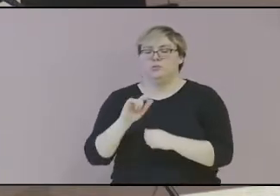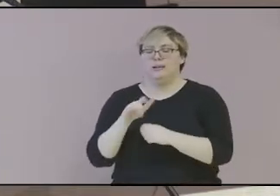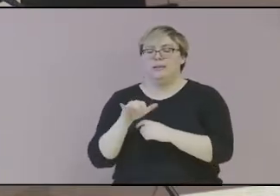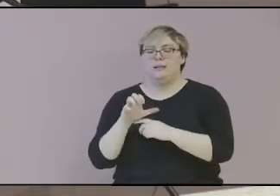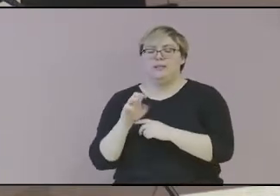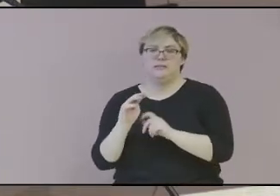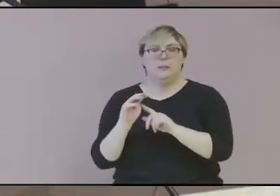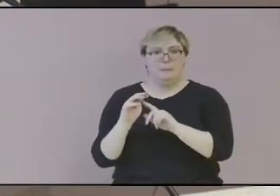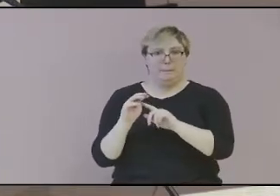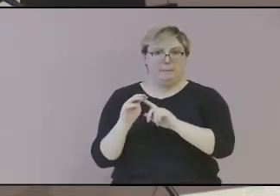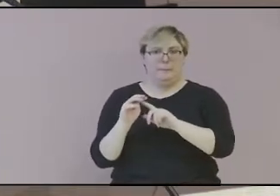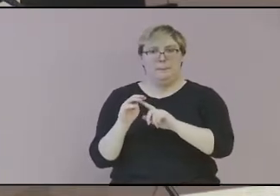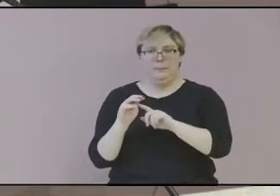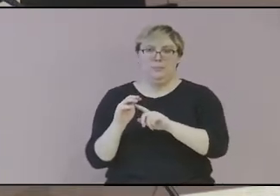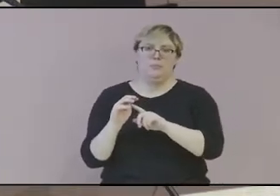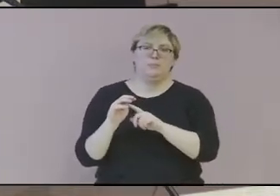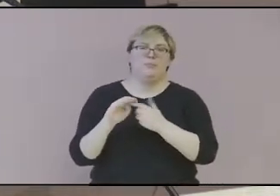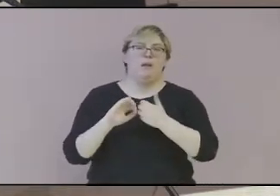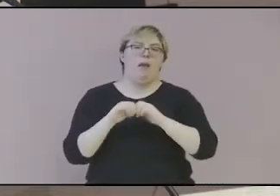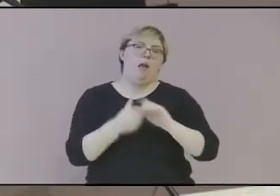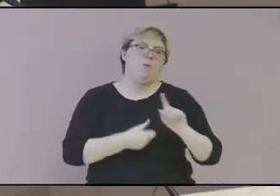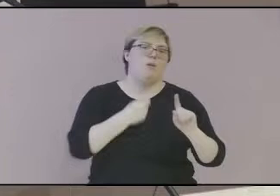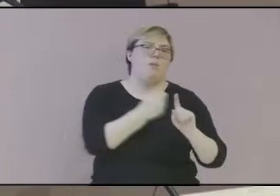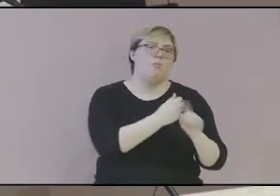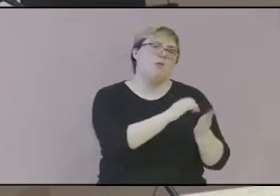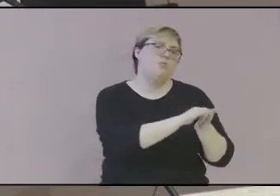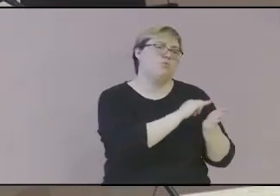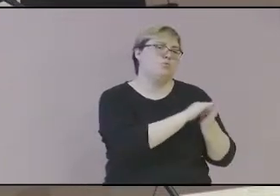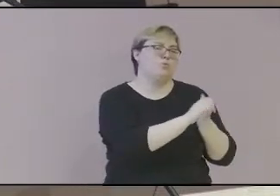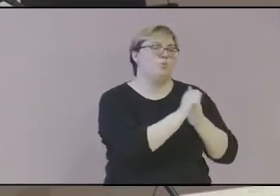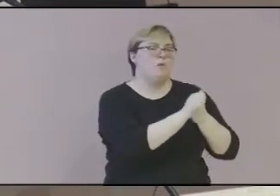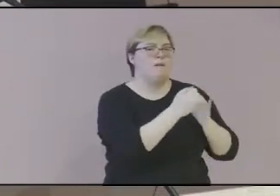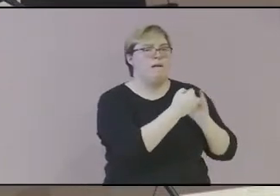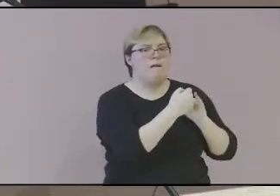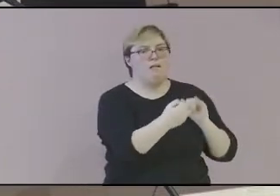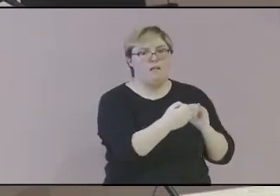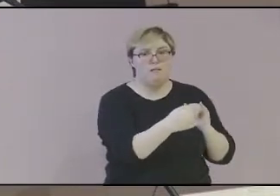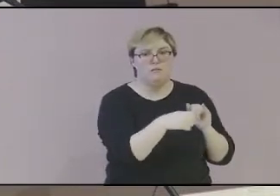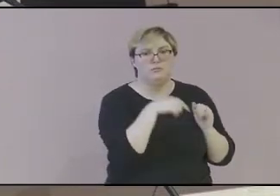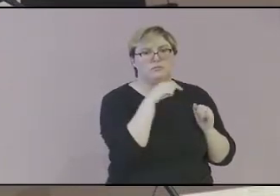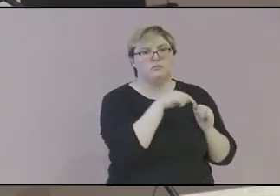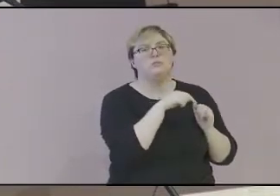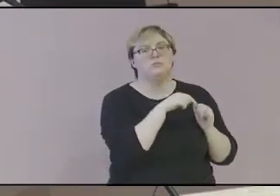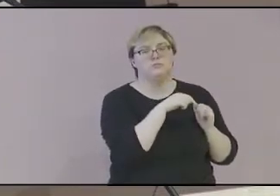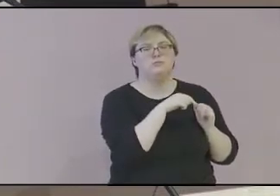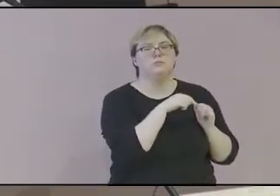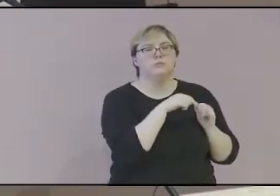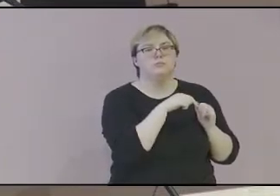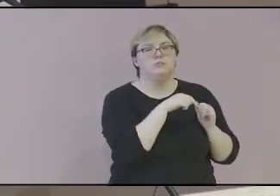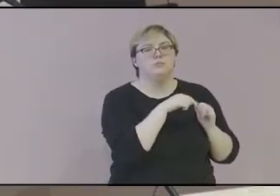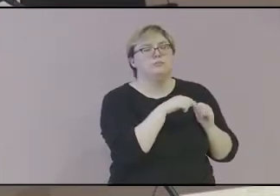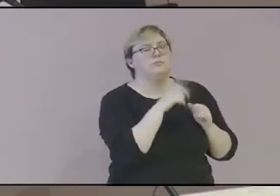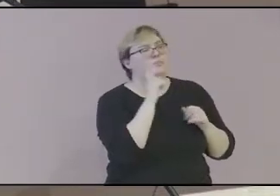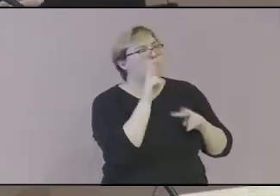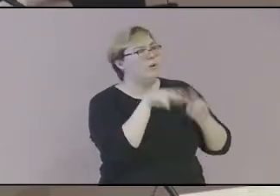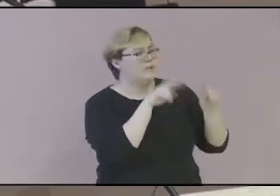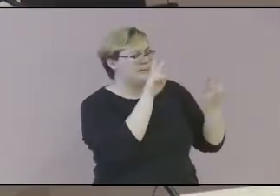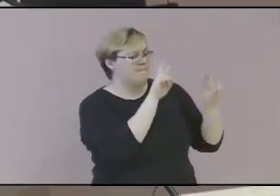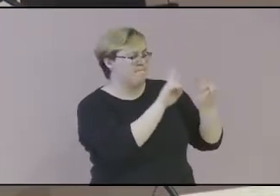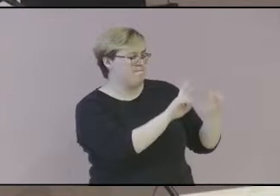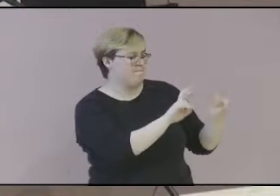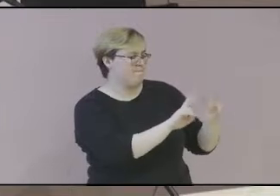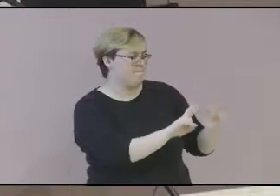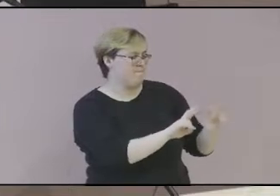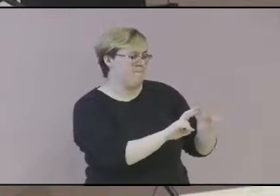York State allocation guidelines, and also just to probe the broader questions these guidelines were raising for disability ethics